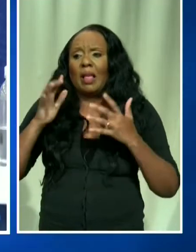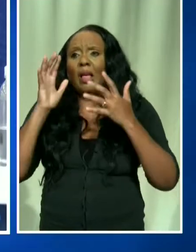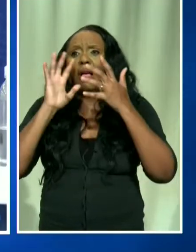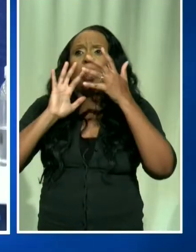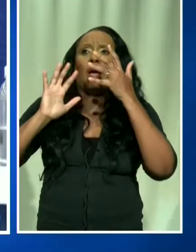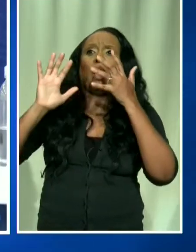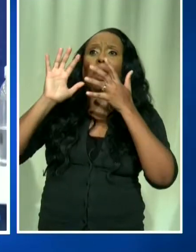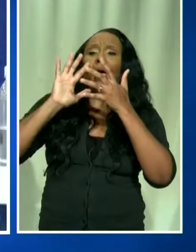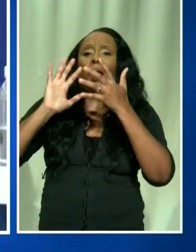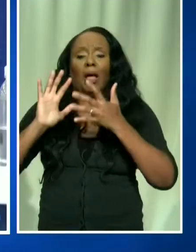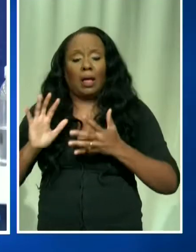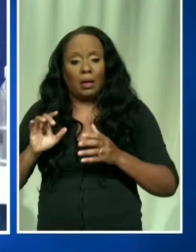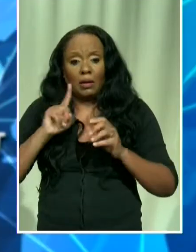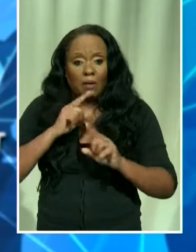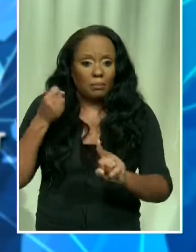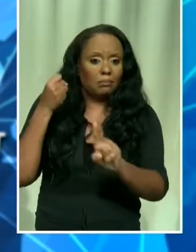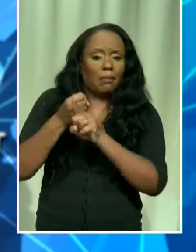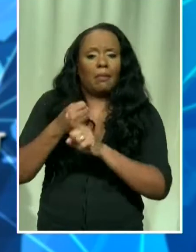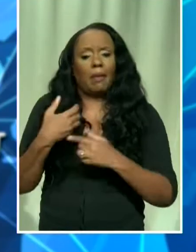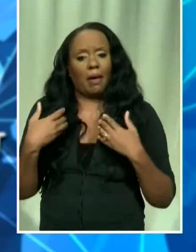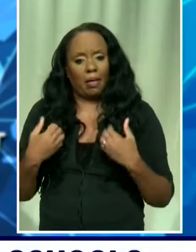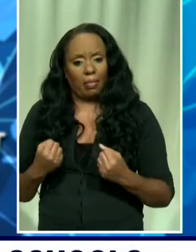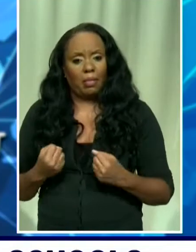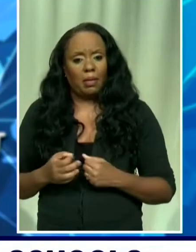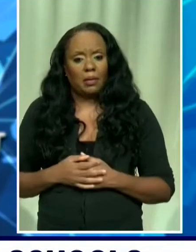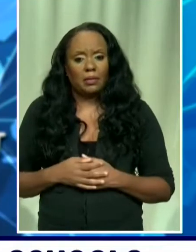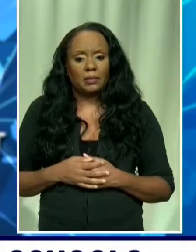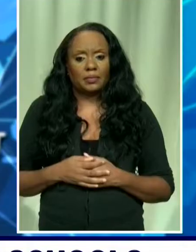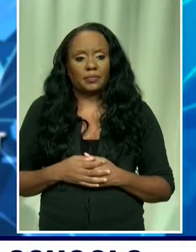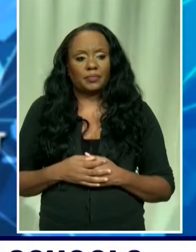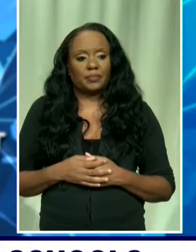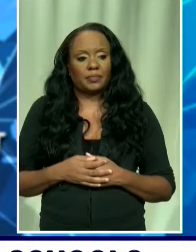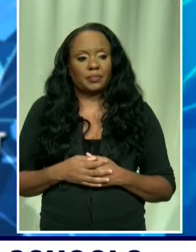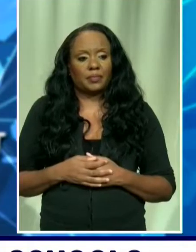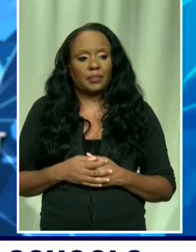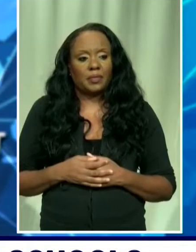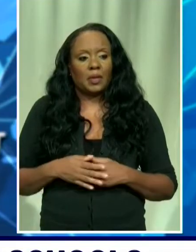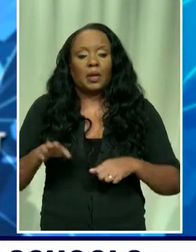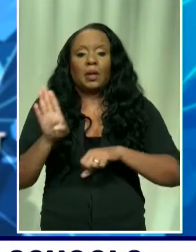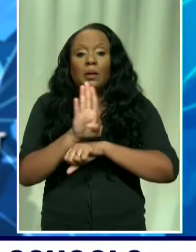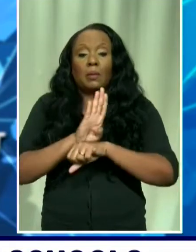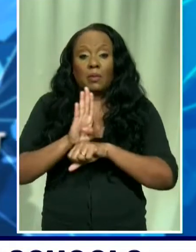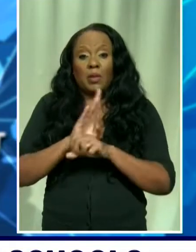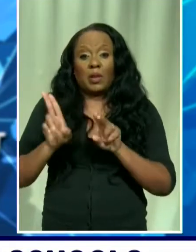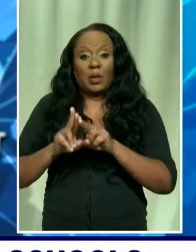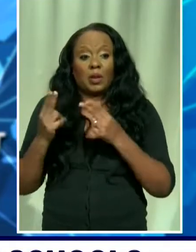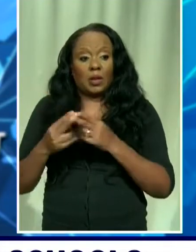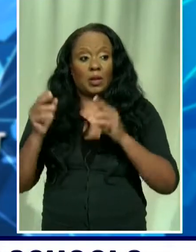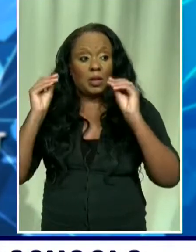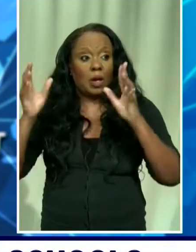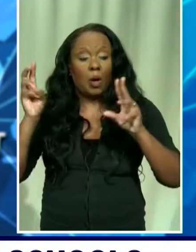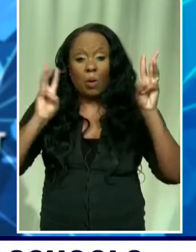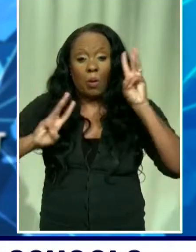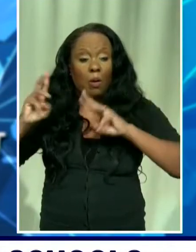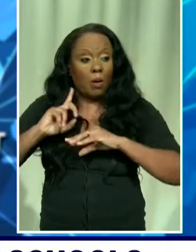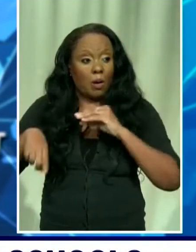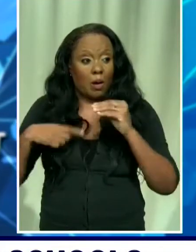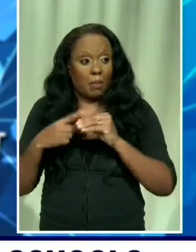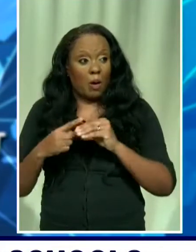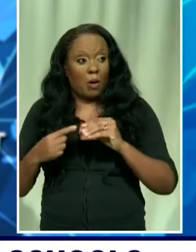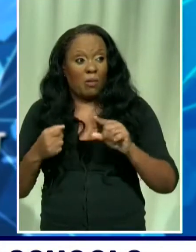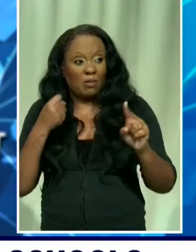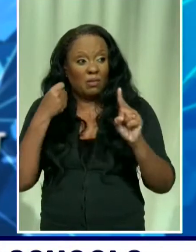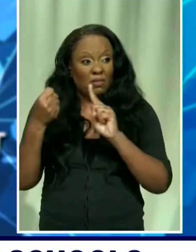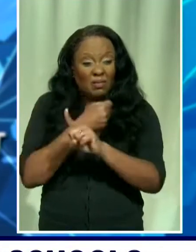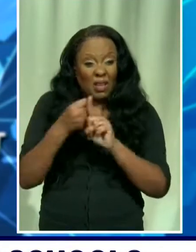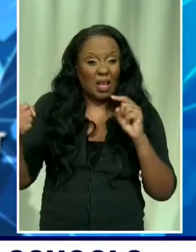their health status. The Barbados Union of Teachers is worried about the escalating violence in Barbados as